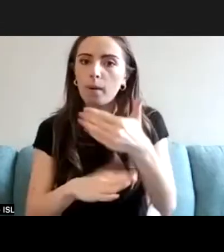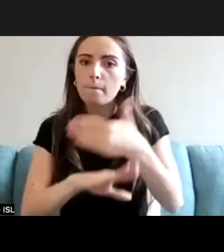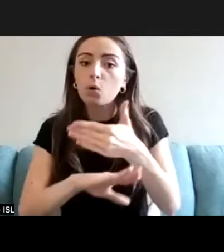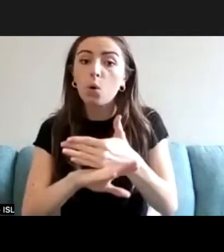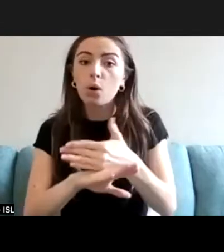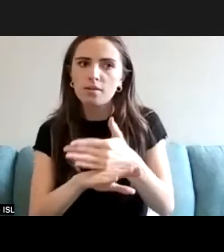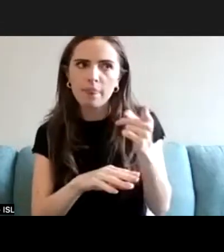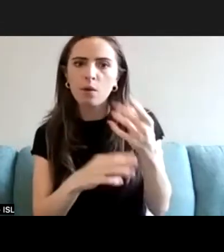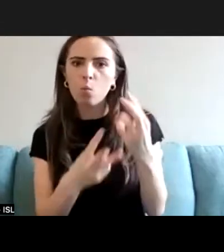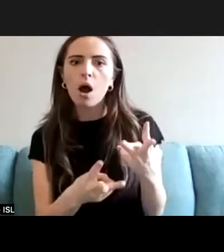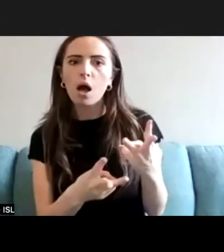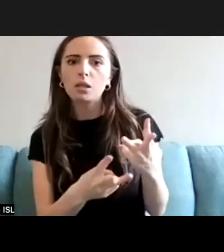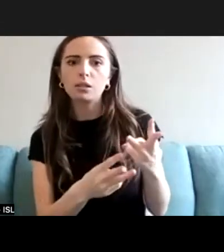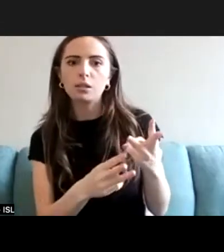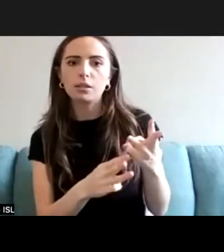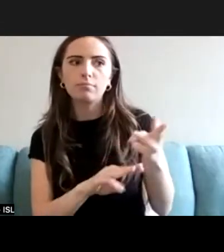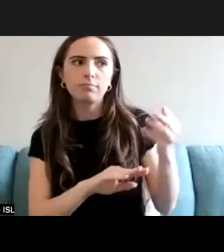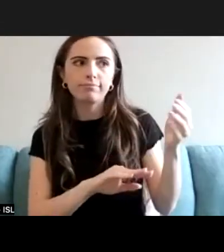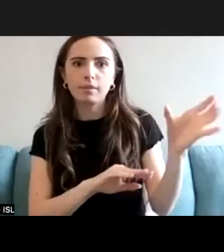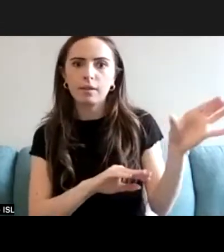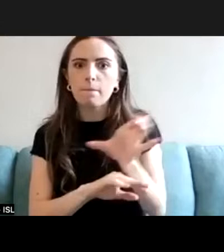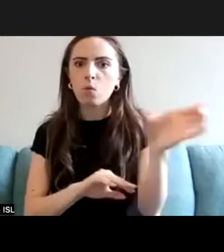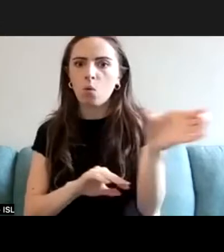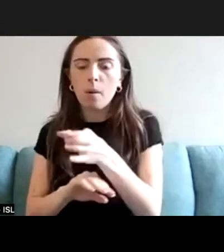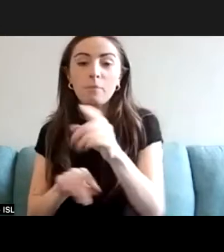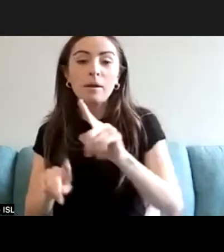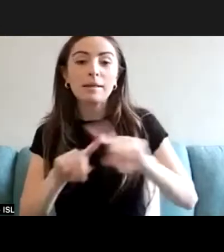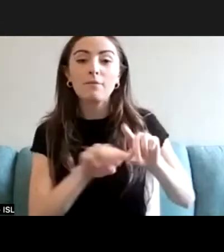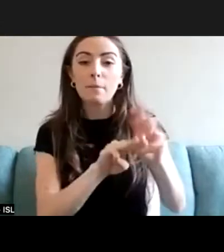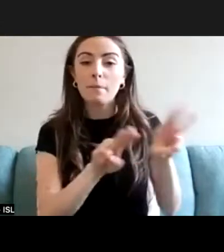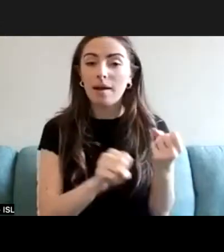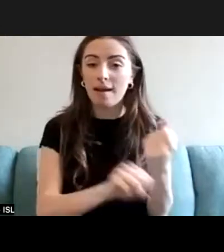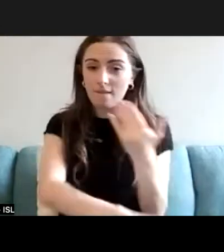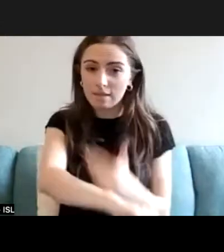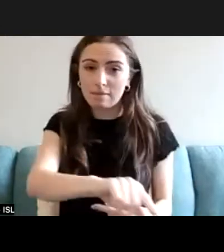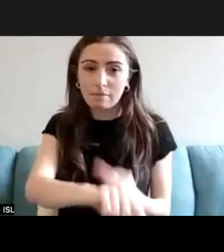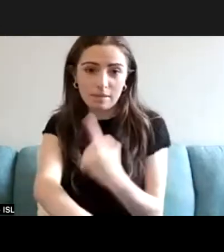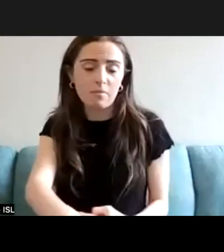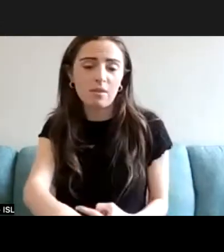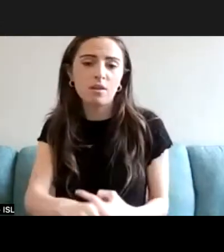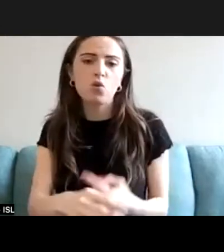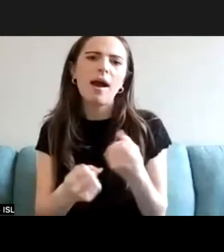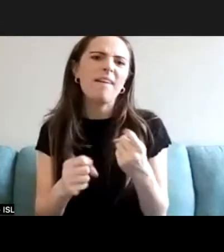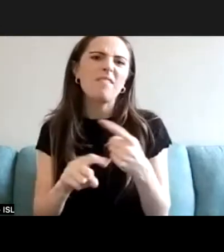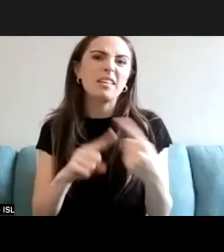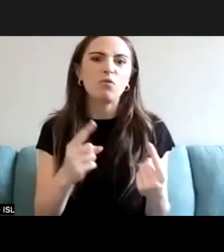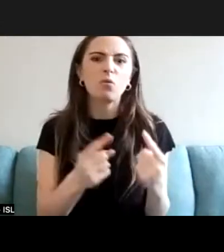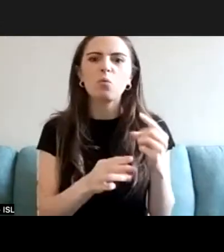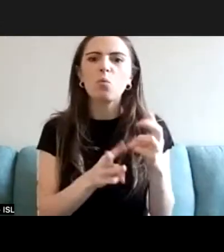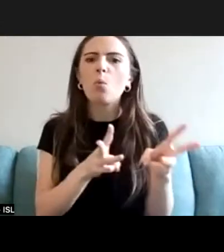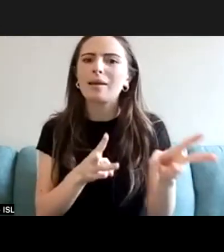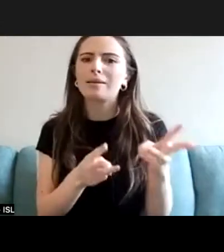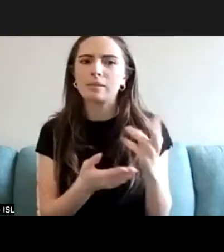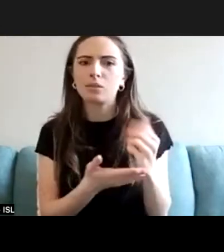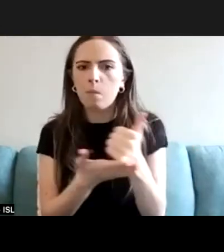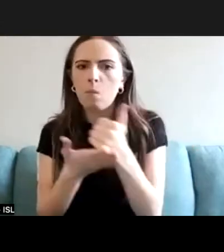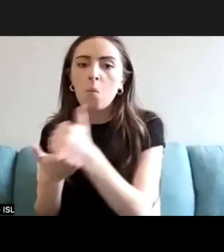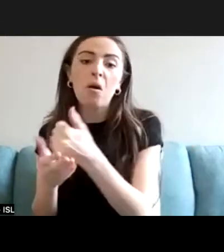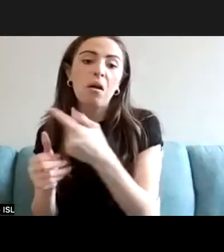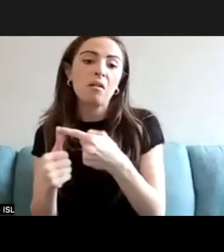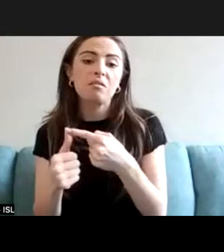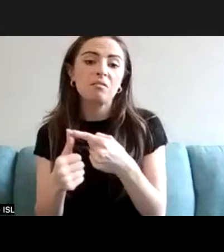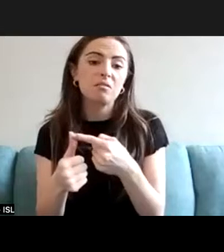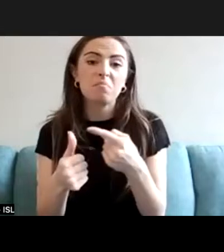retain candidates and employees who have a disability. So we sort of do this in a number of ways. We go about by